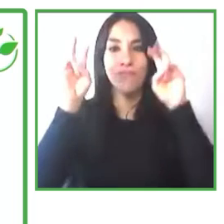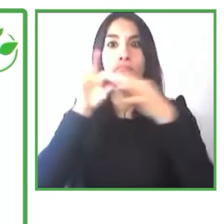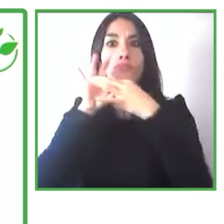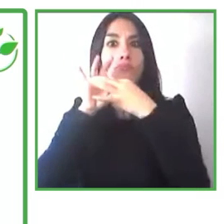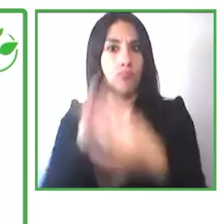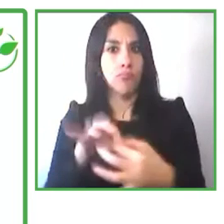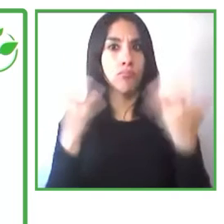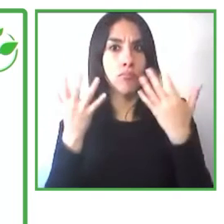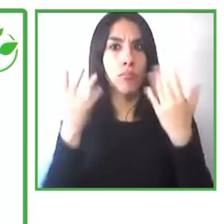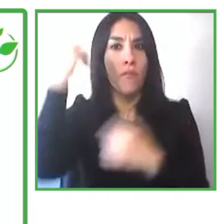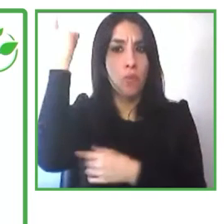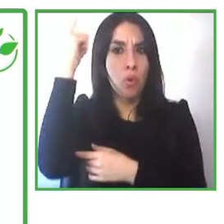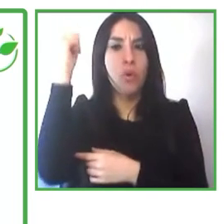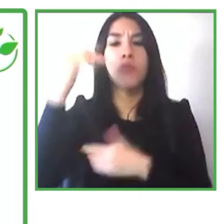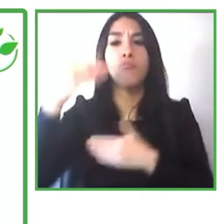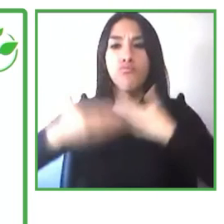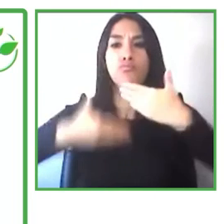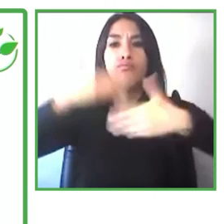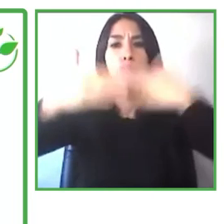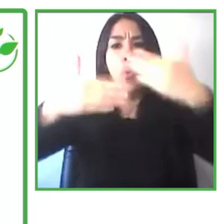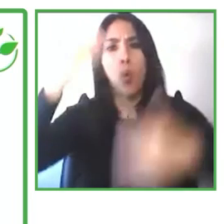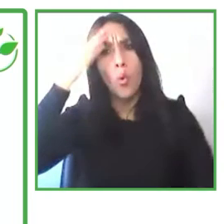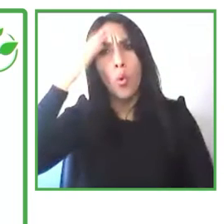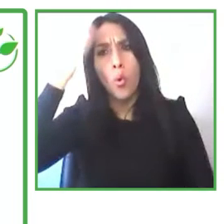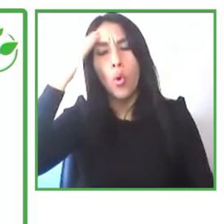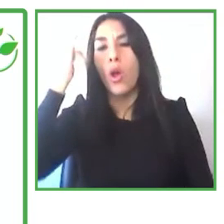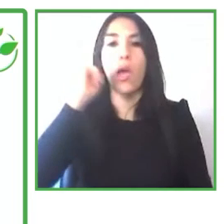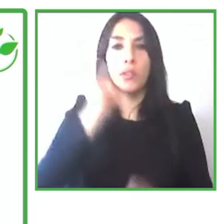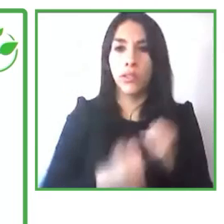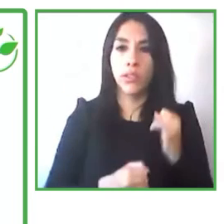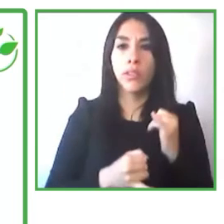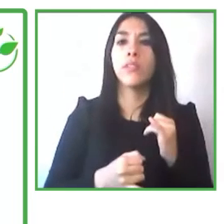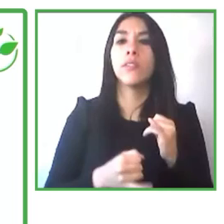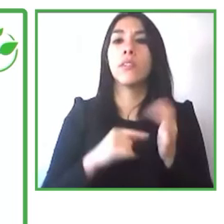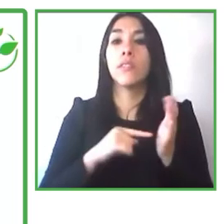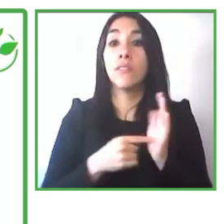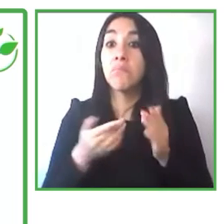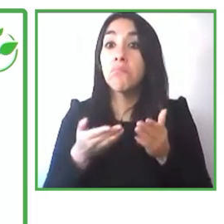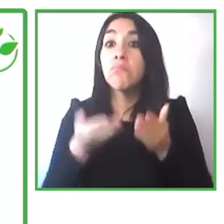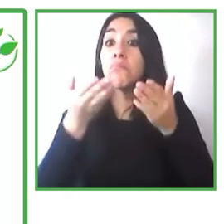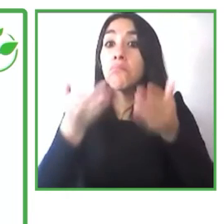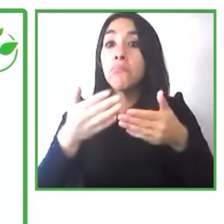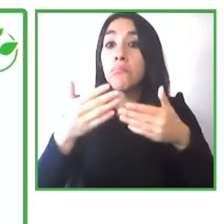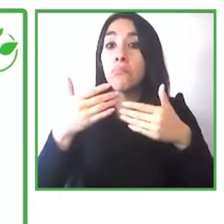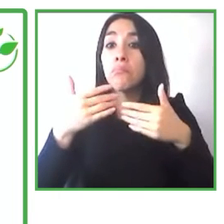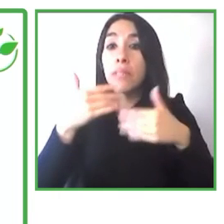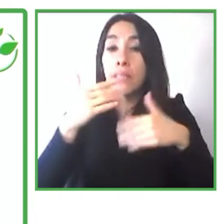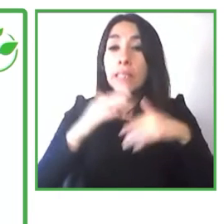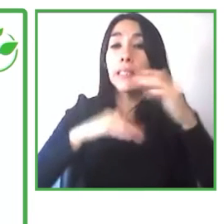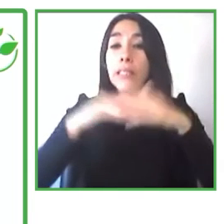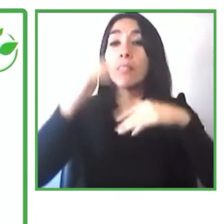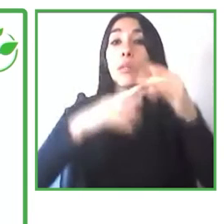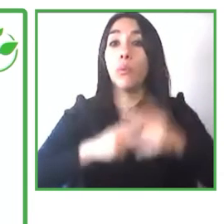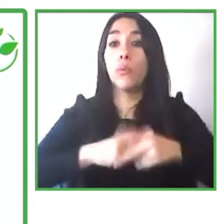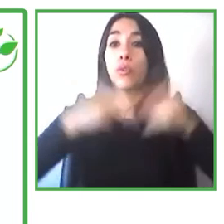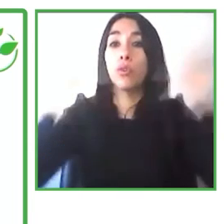summarize the latest discussion on a particular topic. The latest one we published in February this year was Inclusive Digital